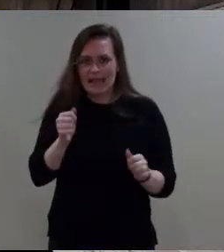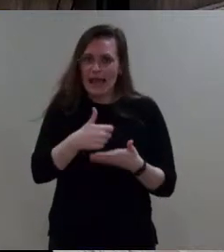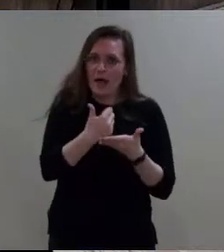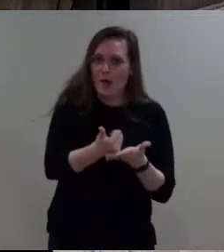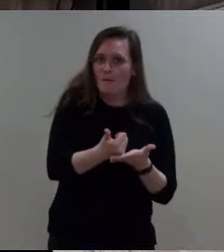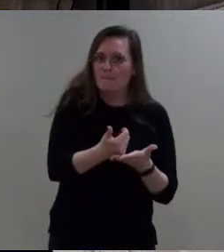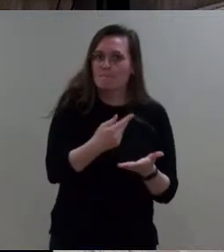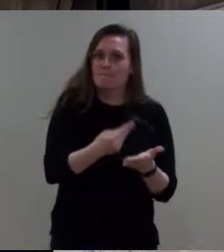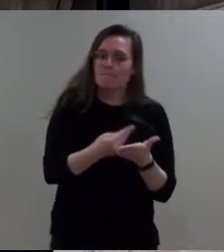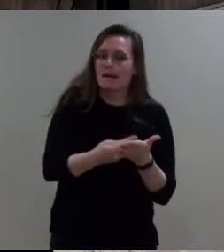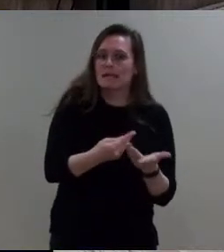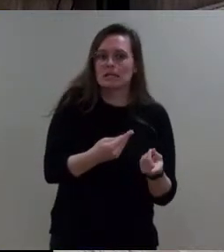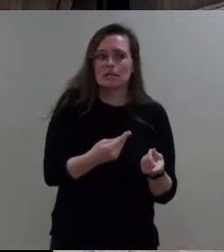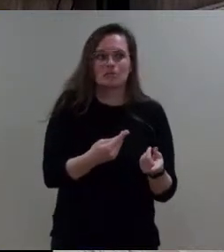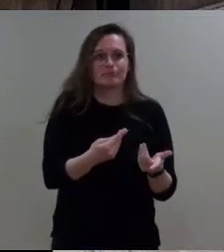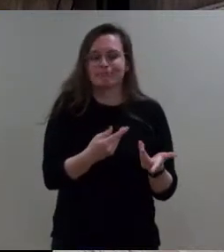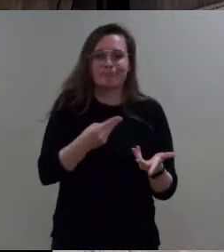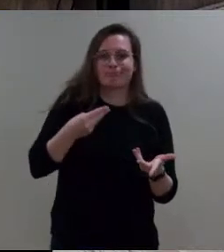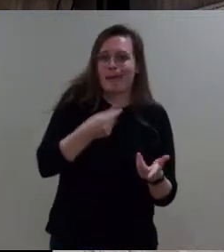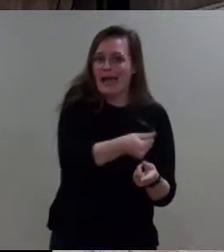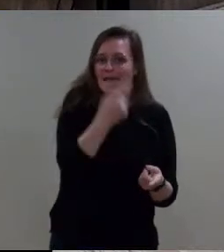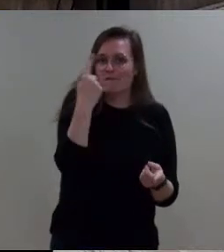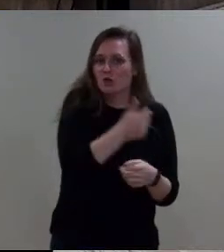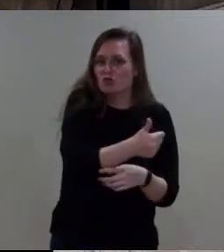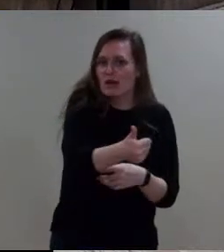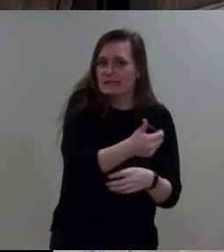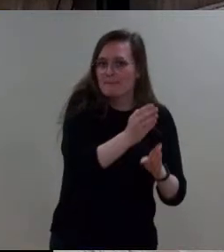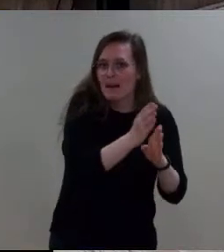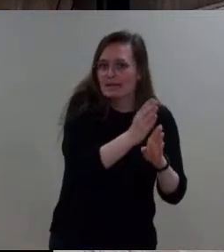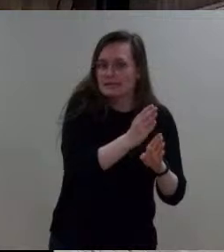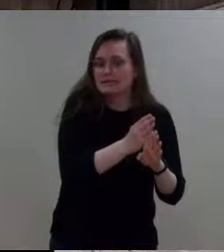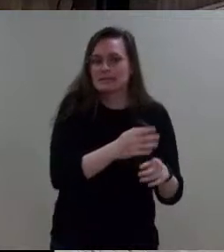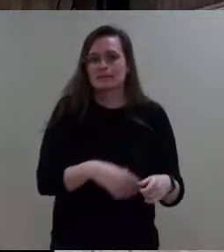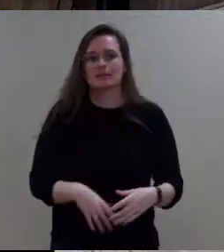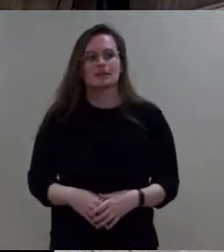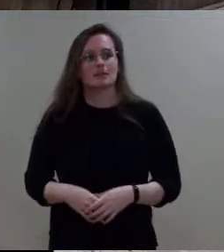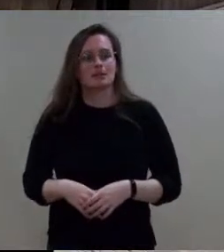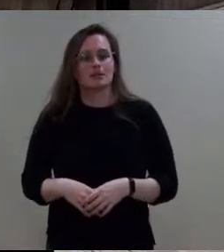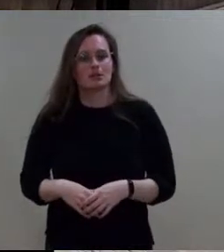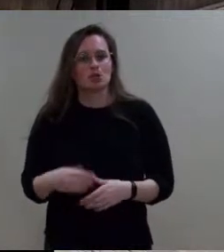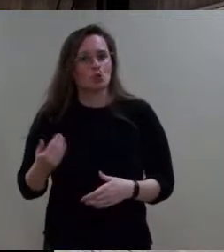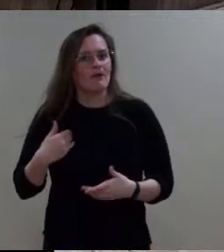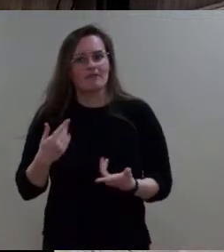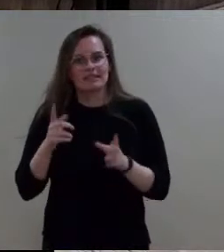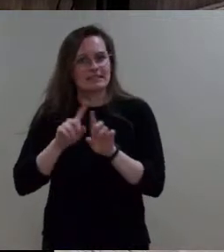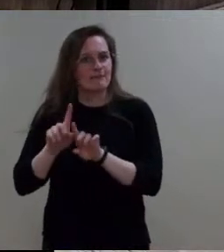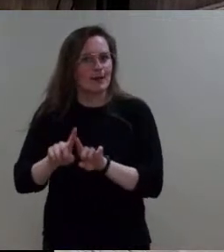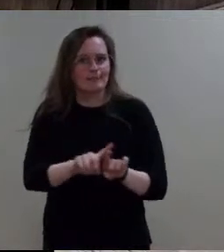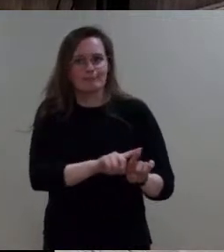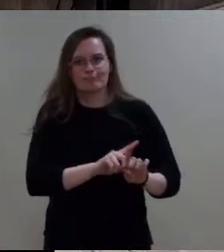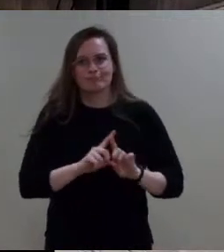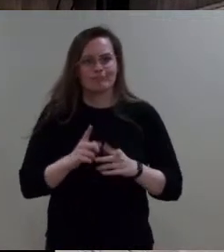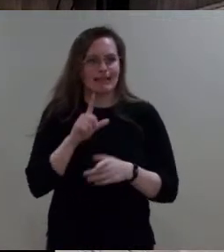Habitat for Humanity, we have that here. They've built just outside of Kentville. We have mentoring. We have library programs,